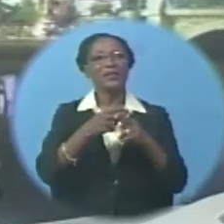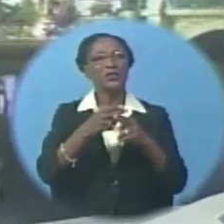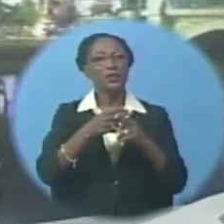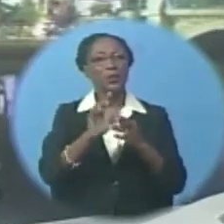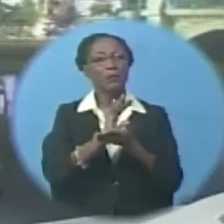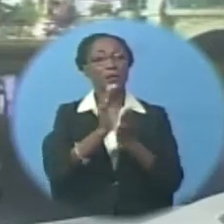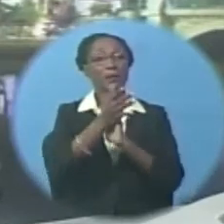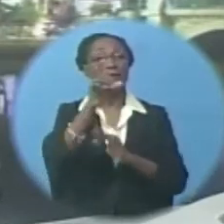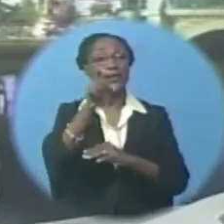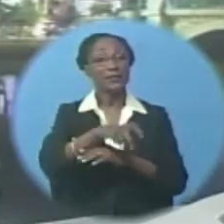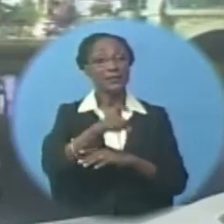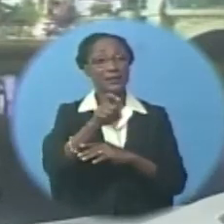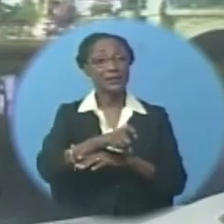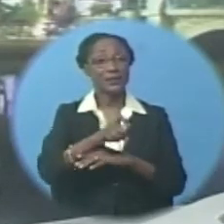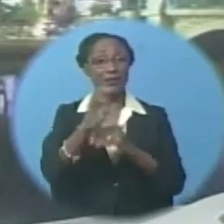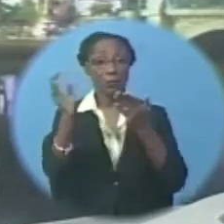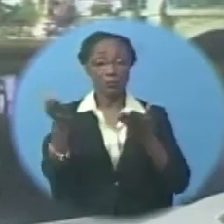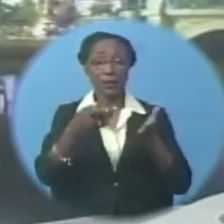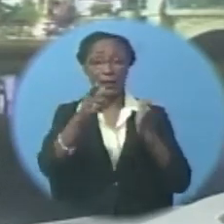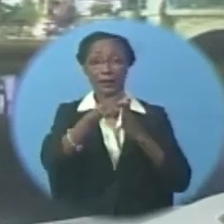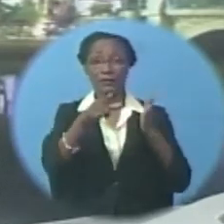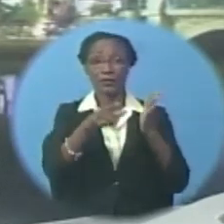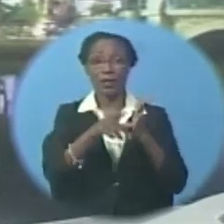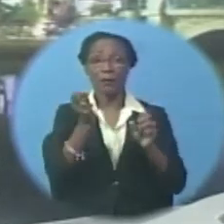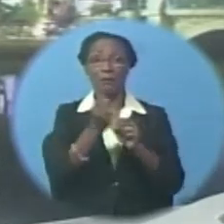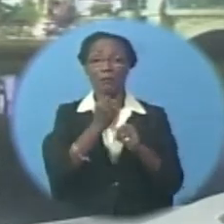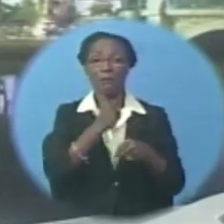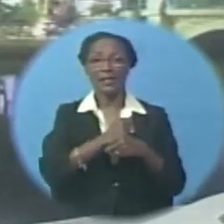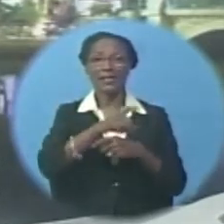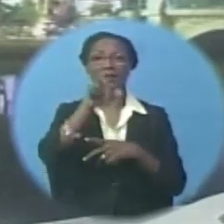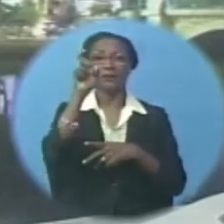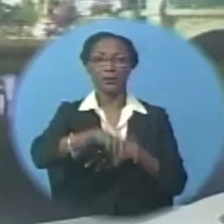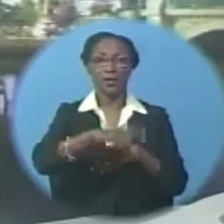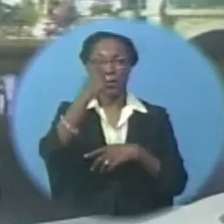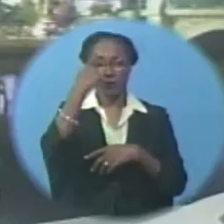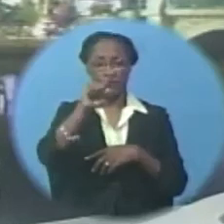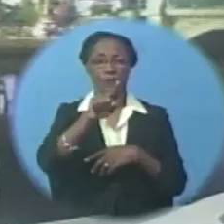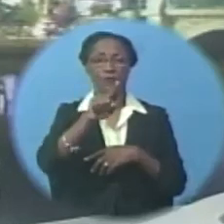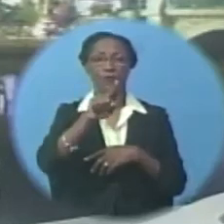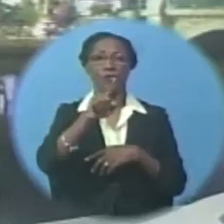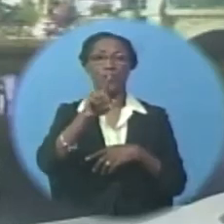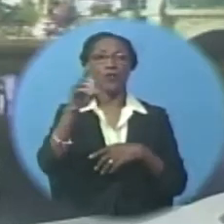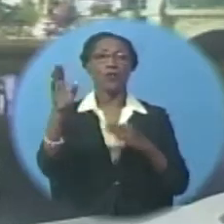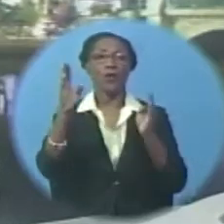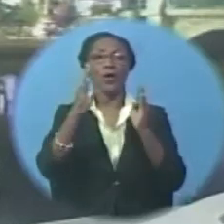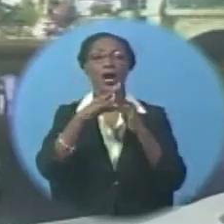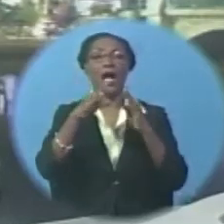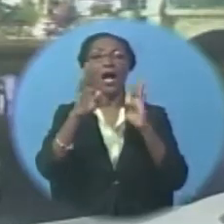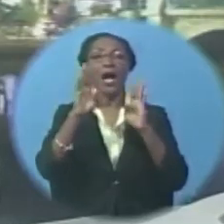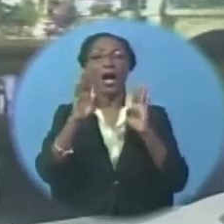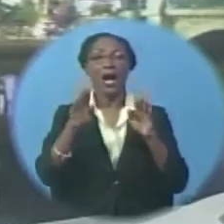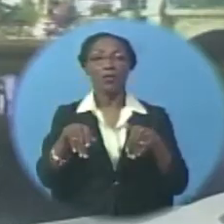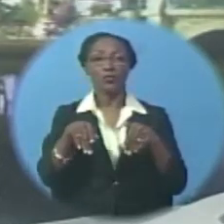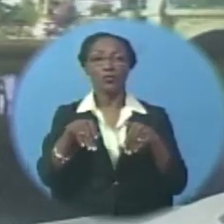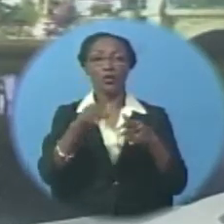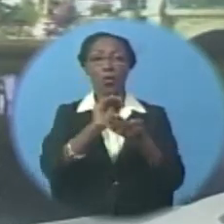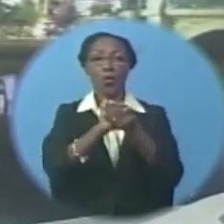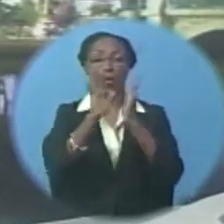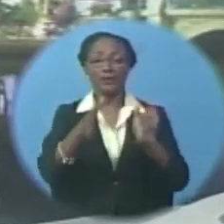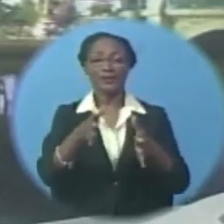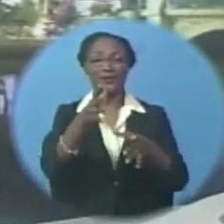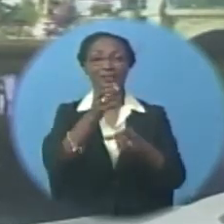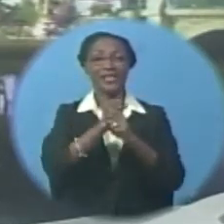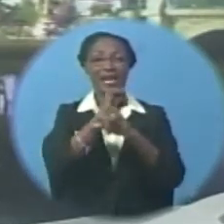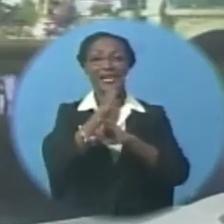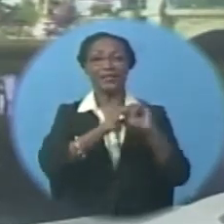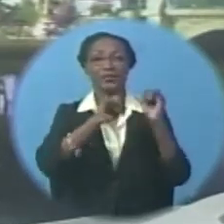necessary to institute legislation making it mandatory for householders to get insurance. Minister of Transport and Works